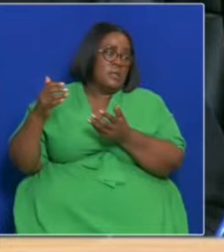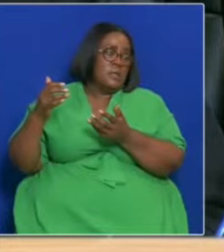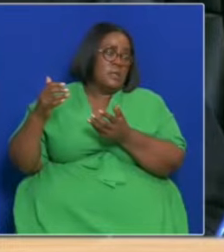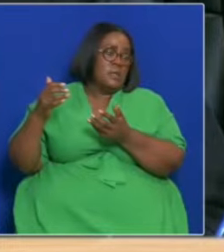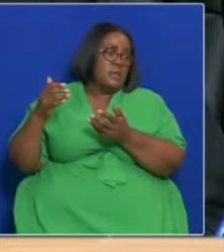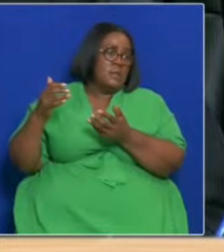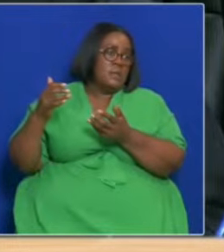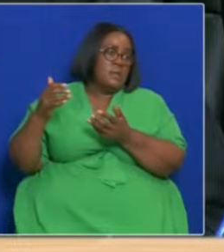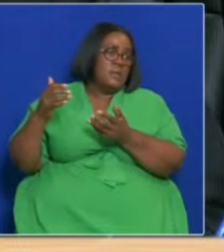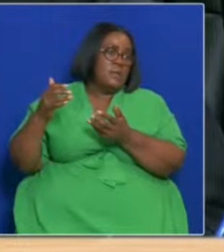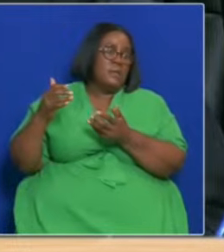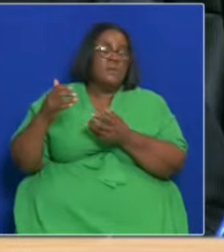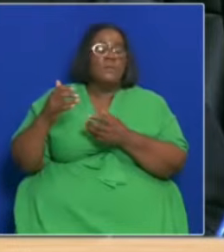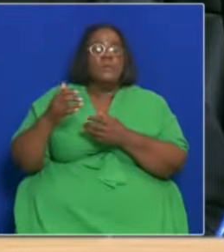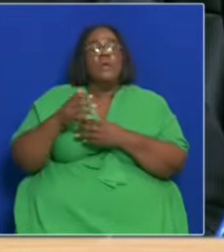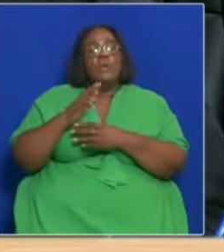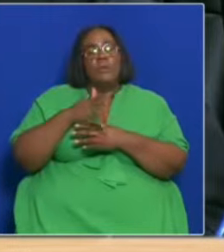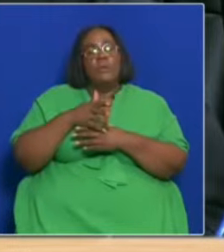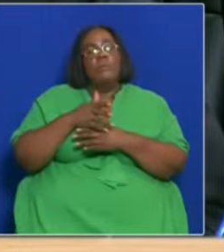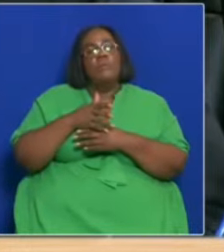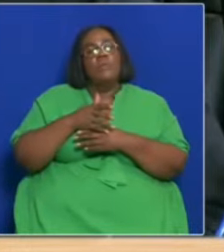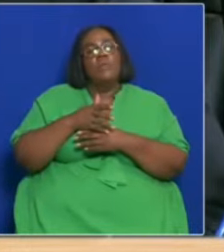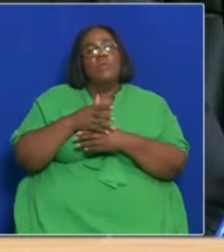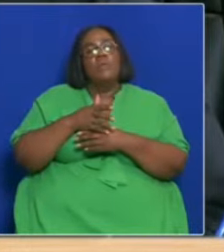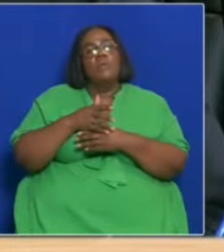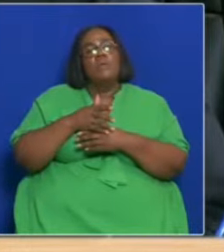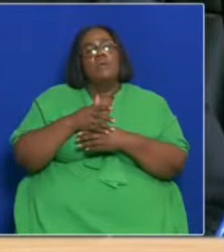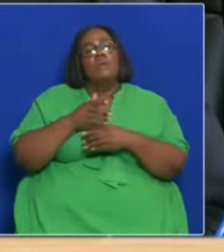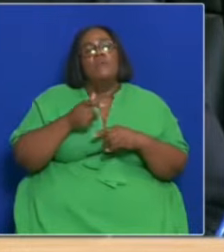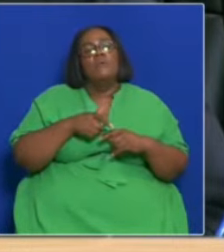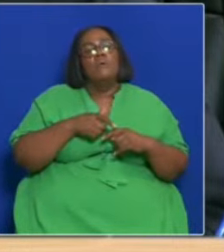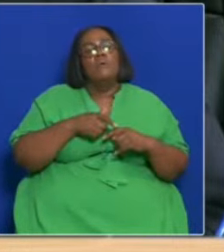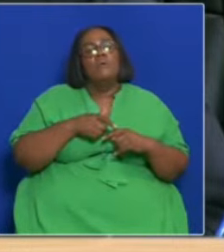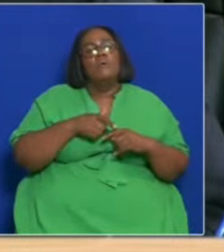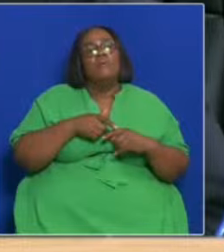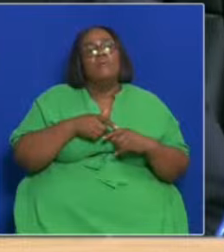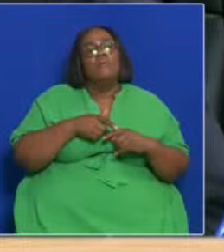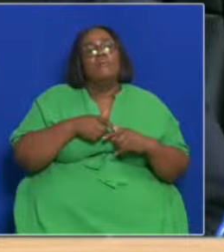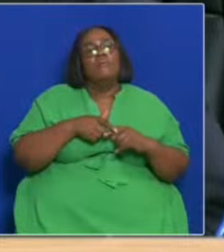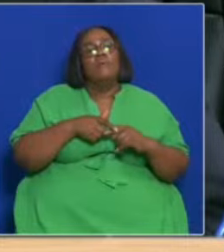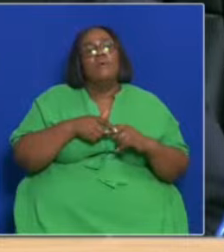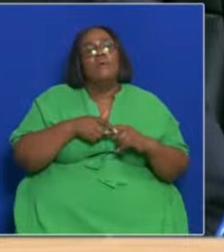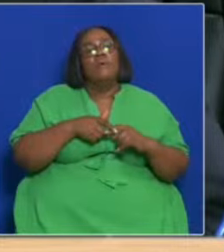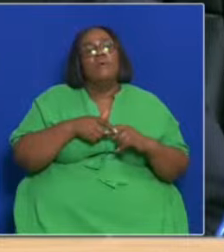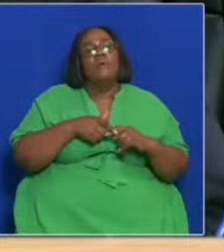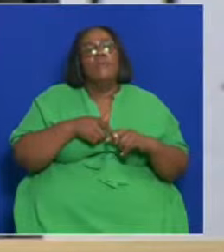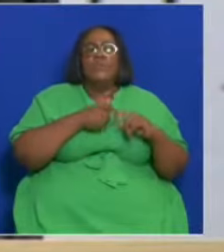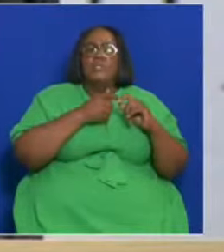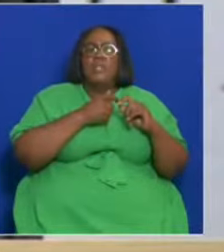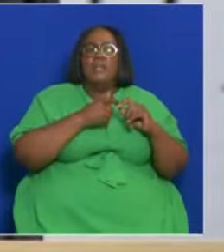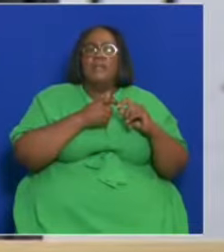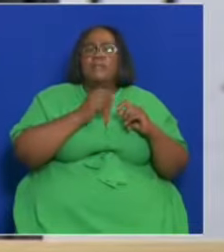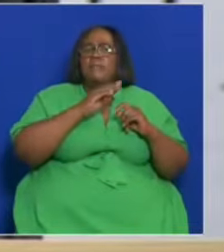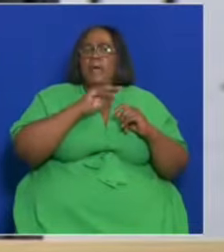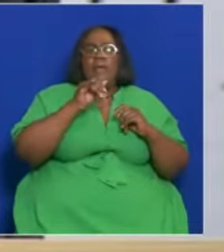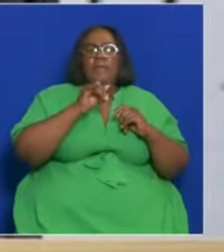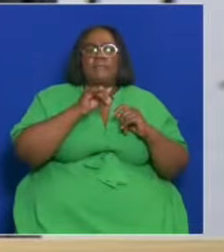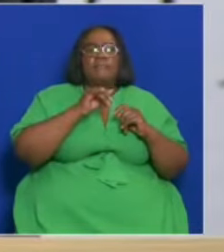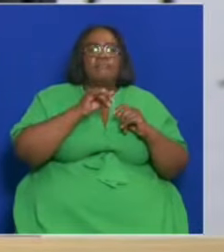will by whoever the head will be. Of course, human beings being what they